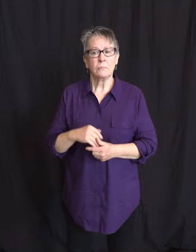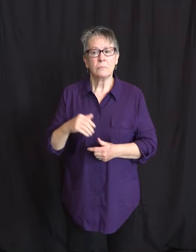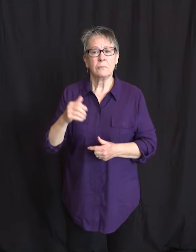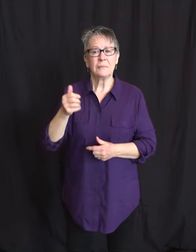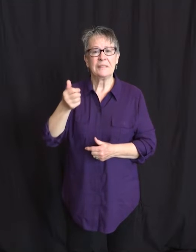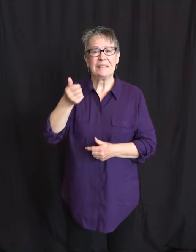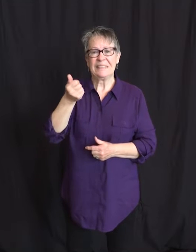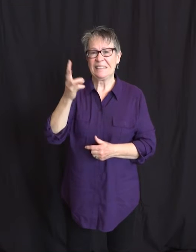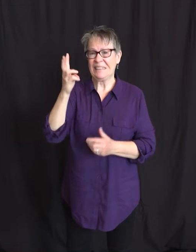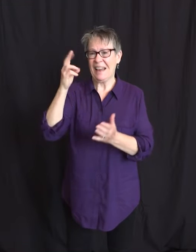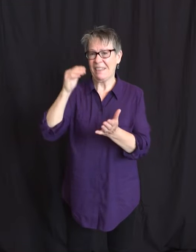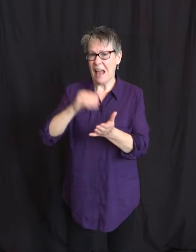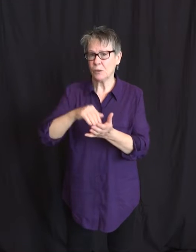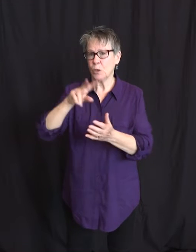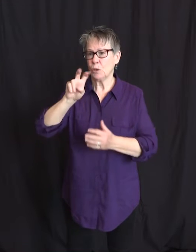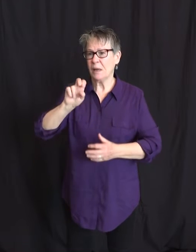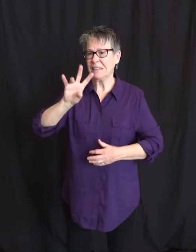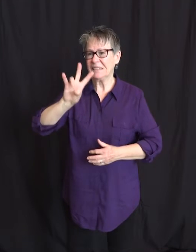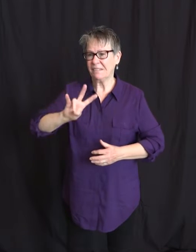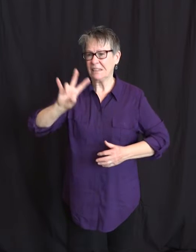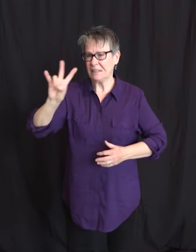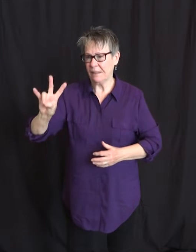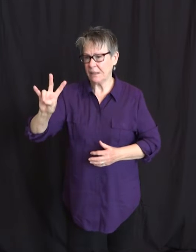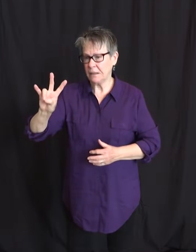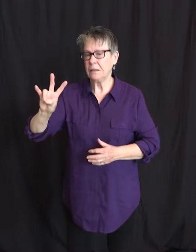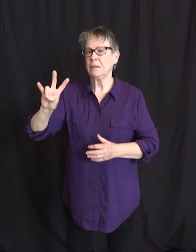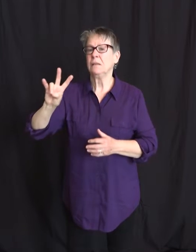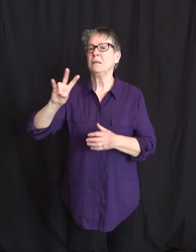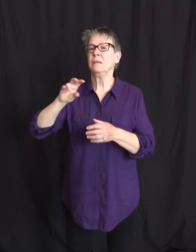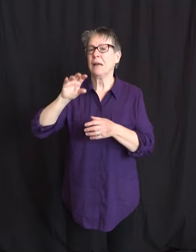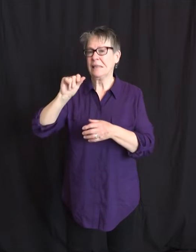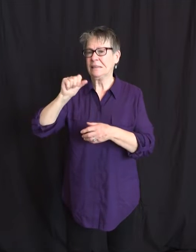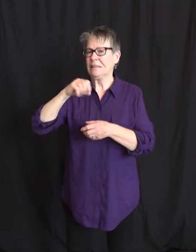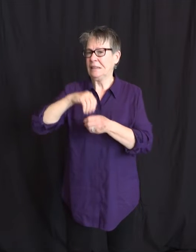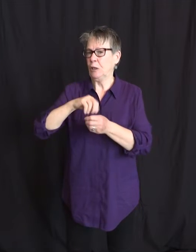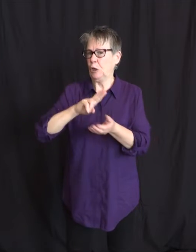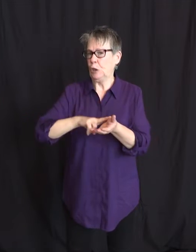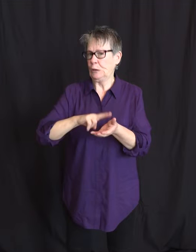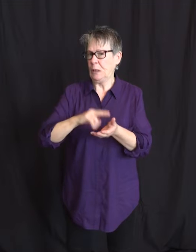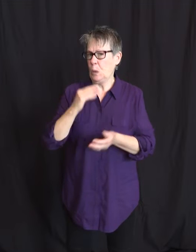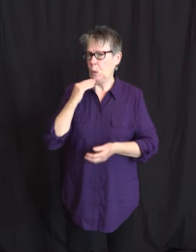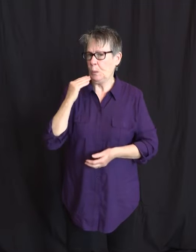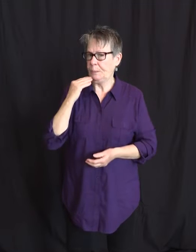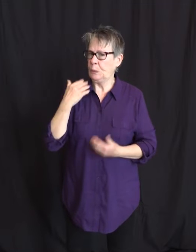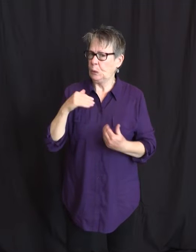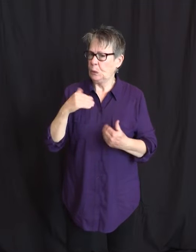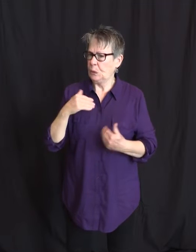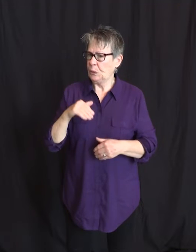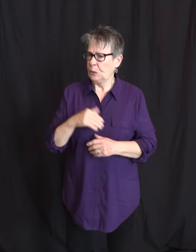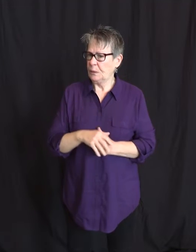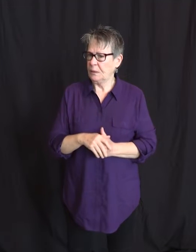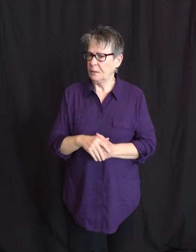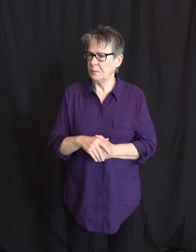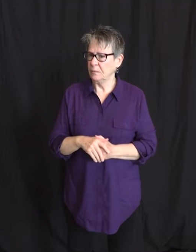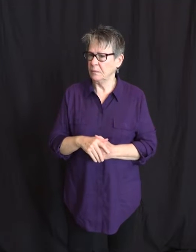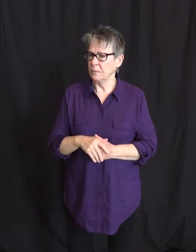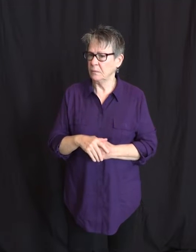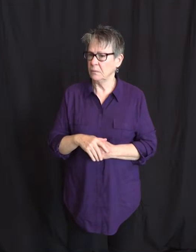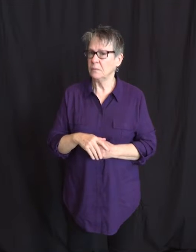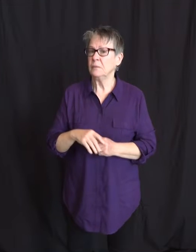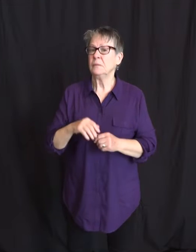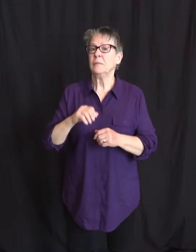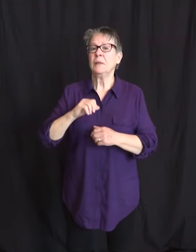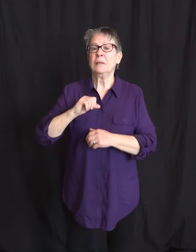16,277 cases in our long-term facilities. The state's veterans' homes are now reporting